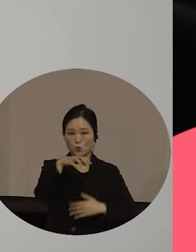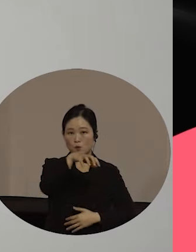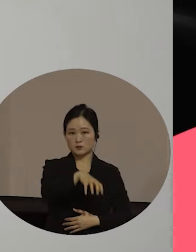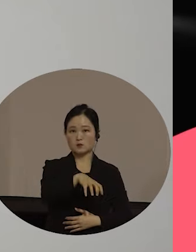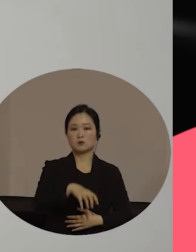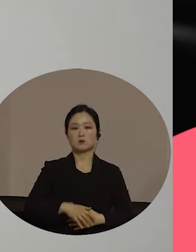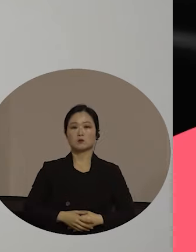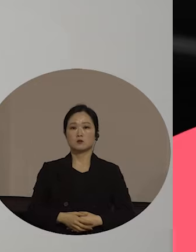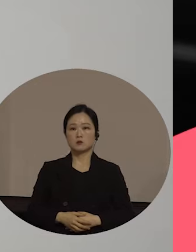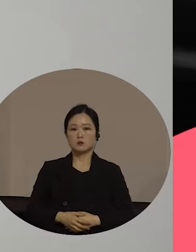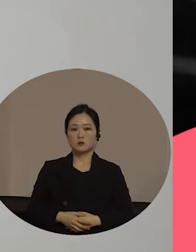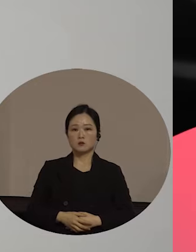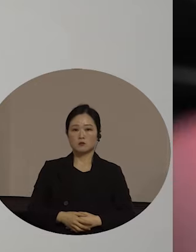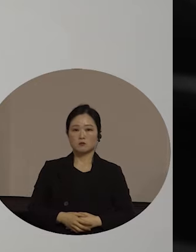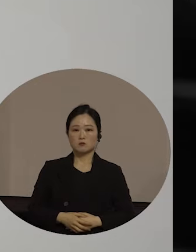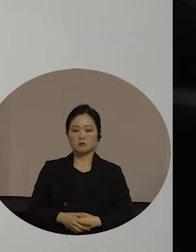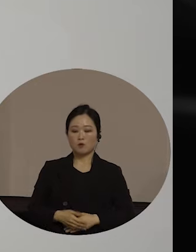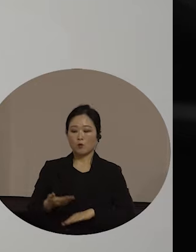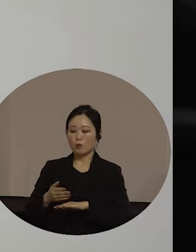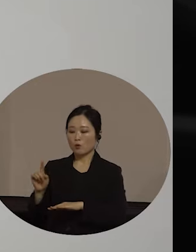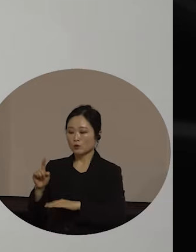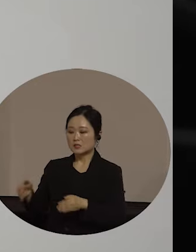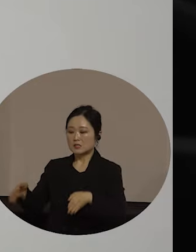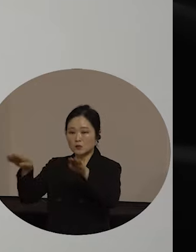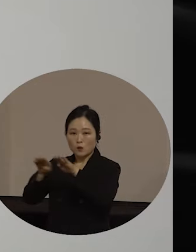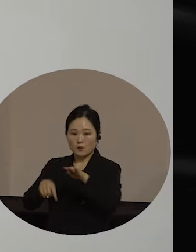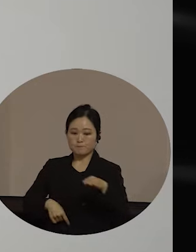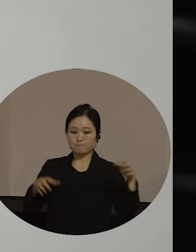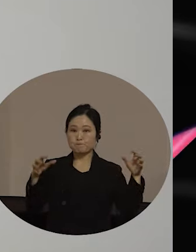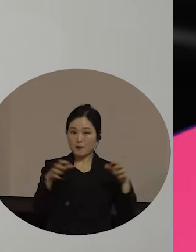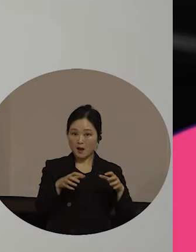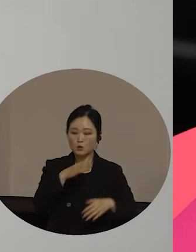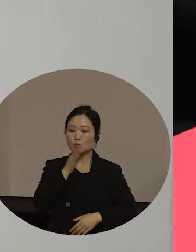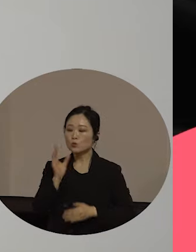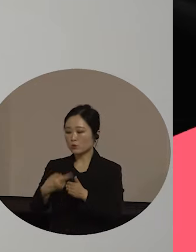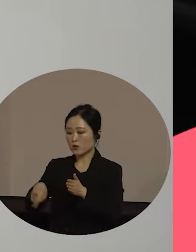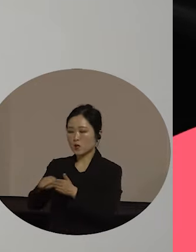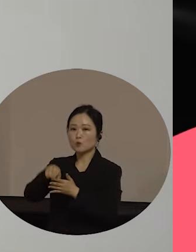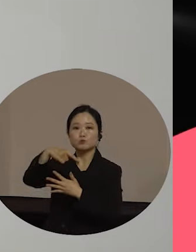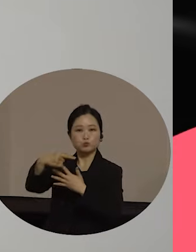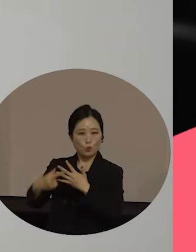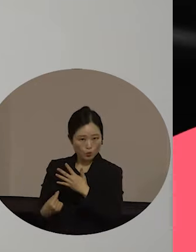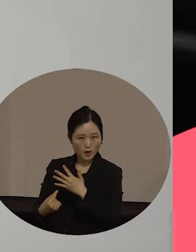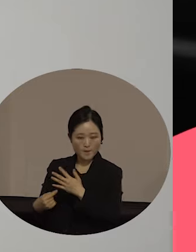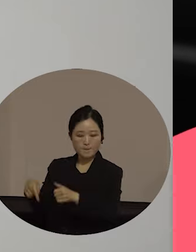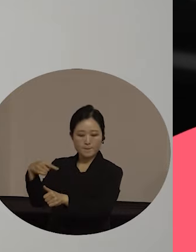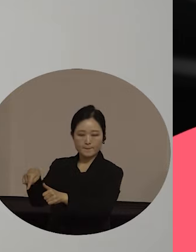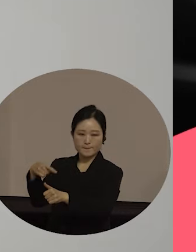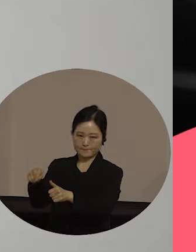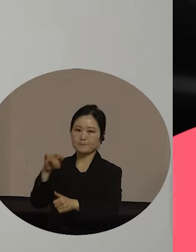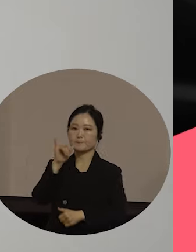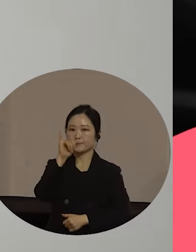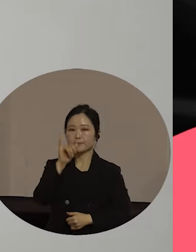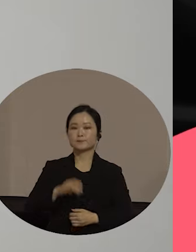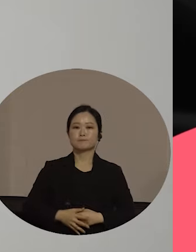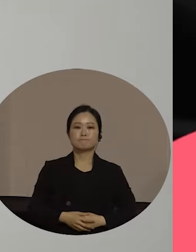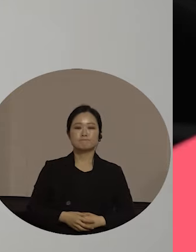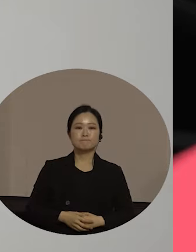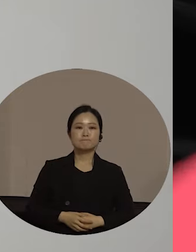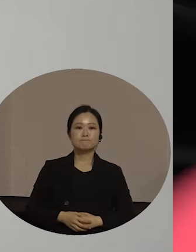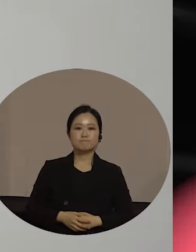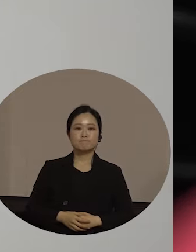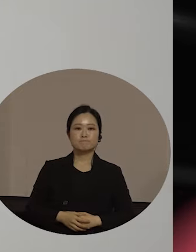And we also concentrate a lot to this lifelong education and how to improve it.